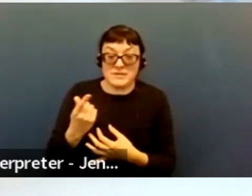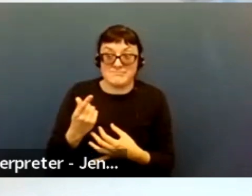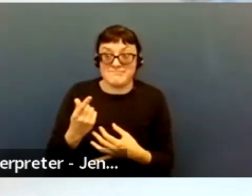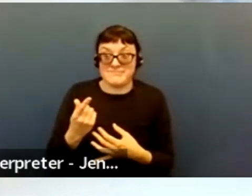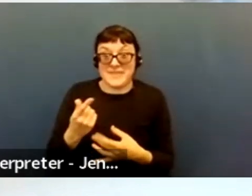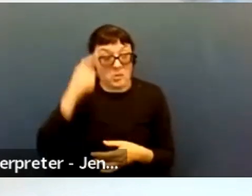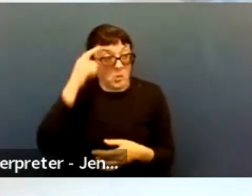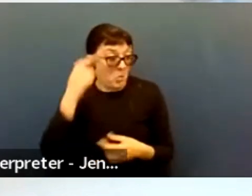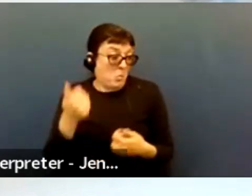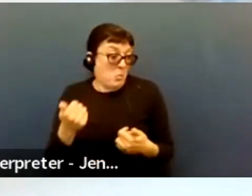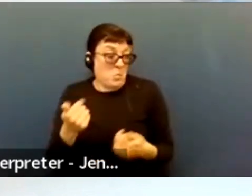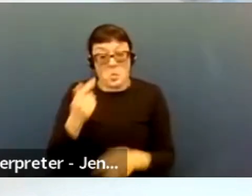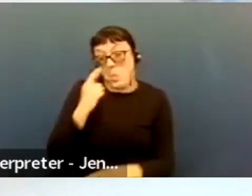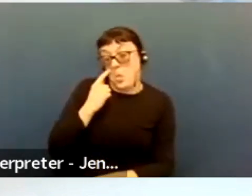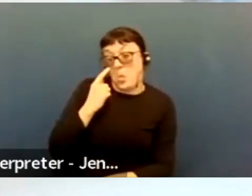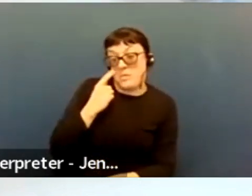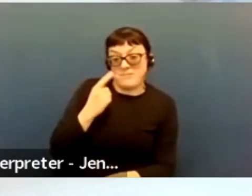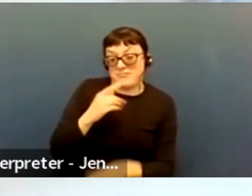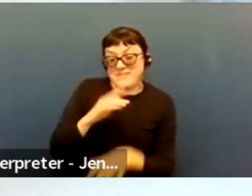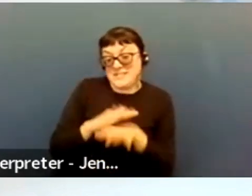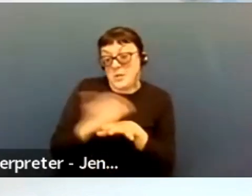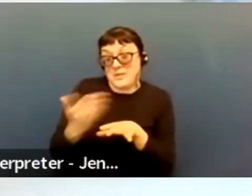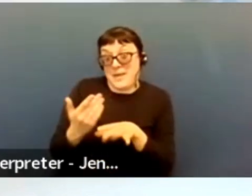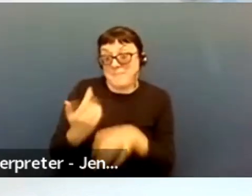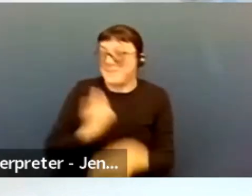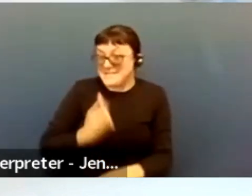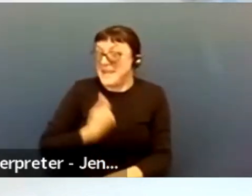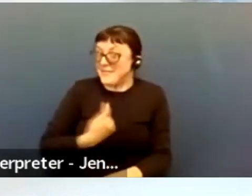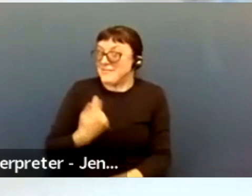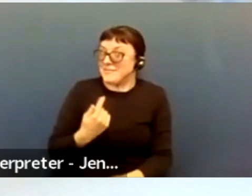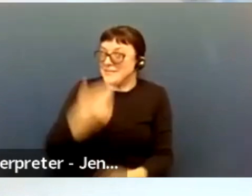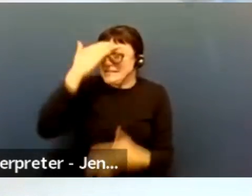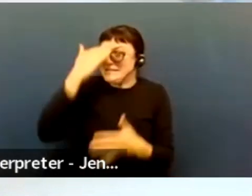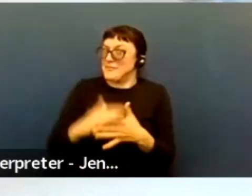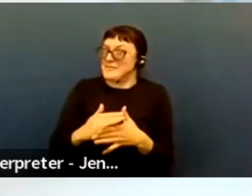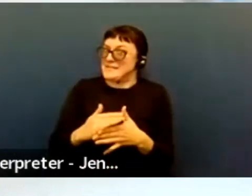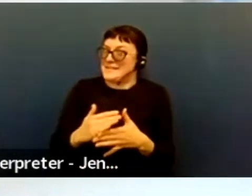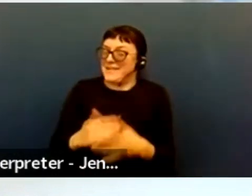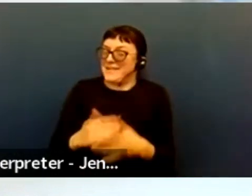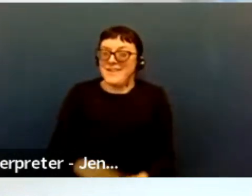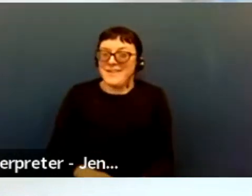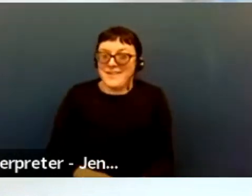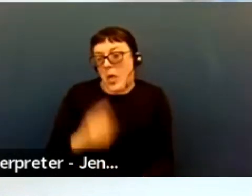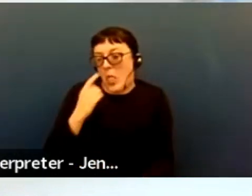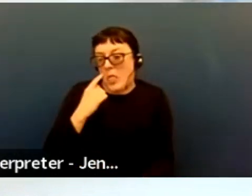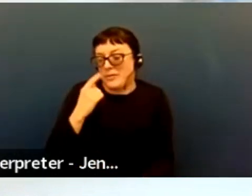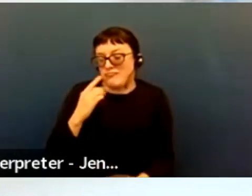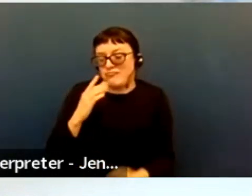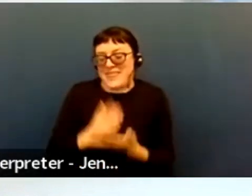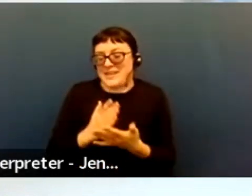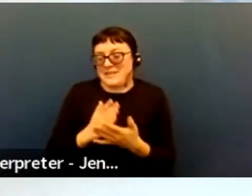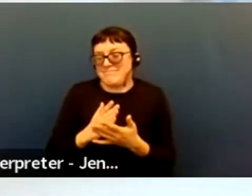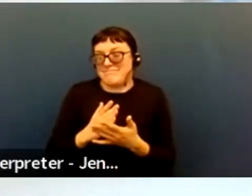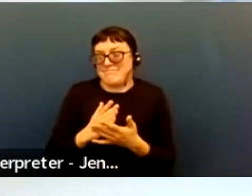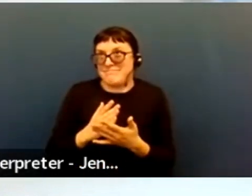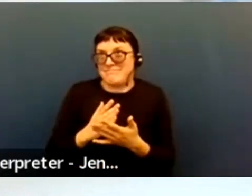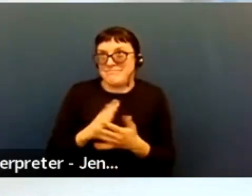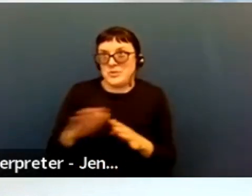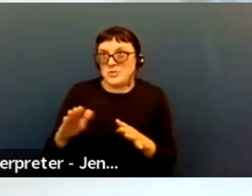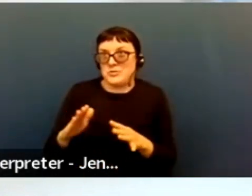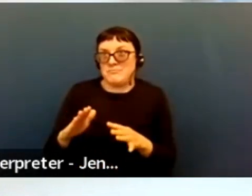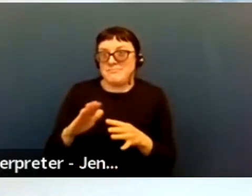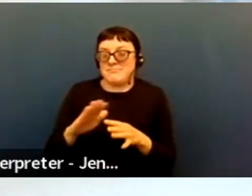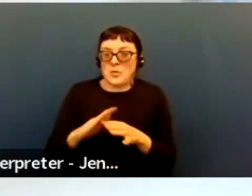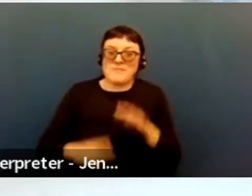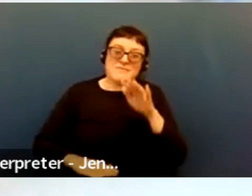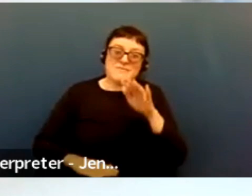or bi curious and a bit heartless about it. It happens. Again, I've got bitter experience of all these things.